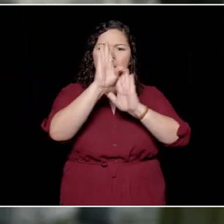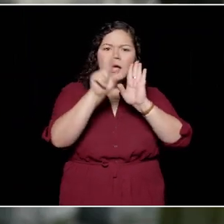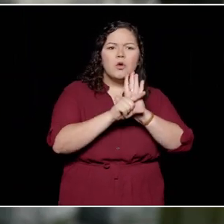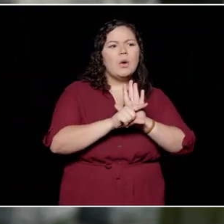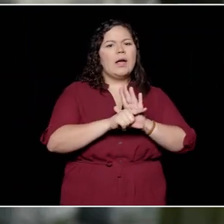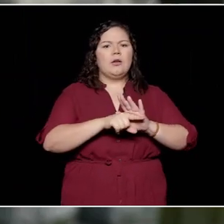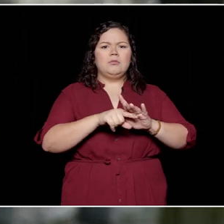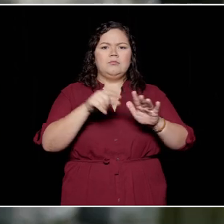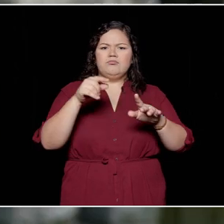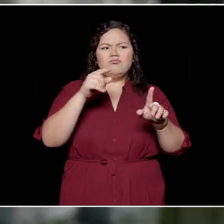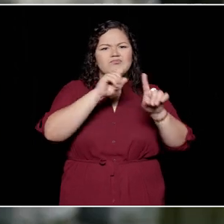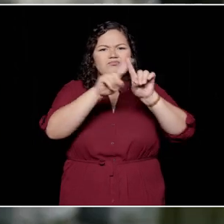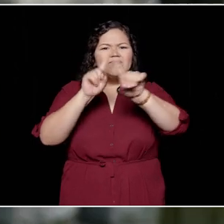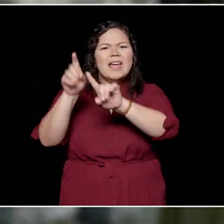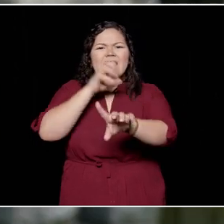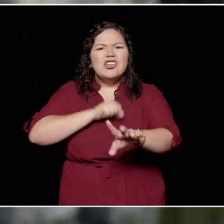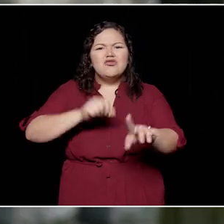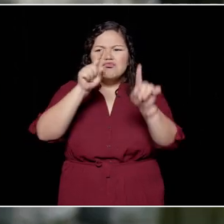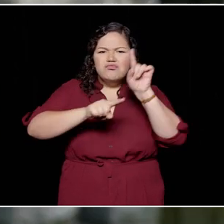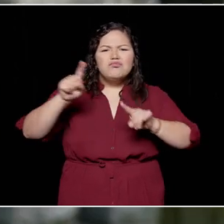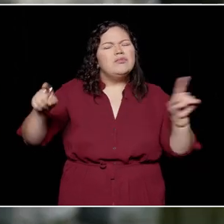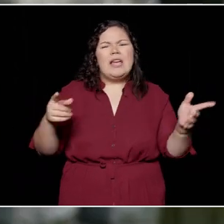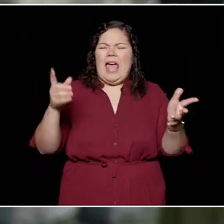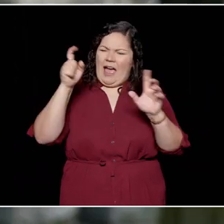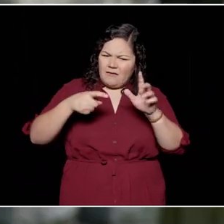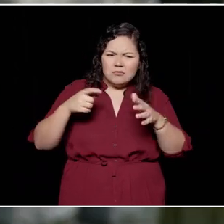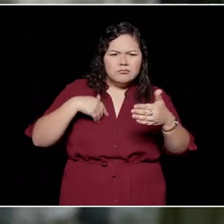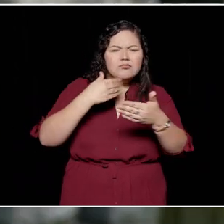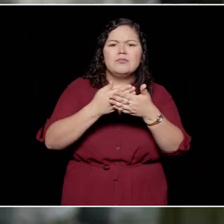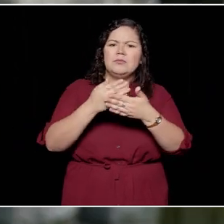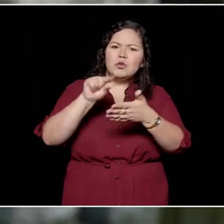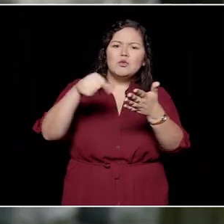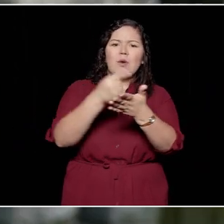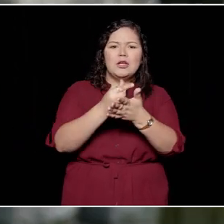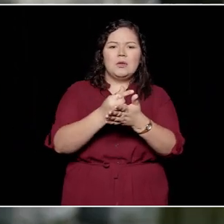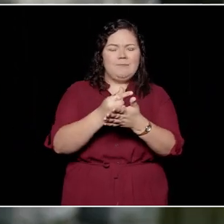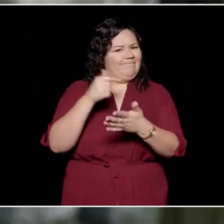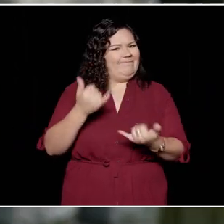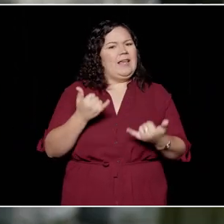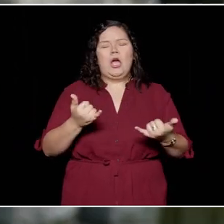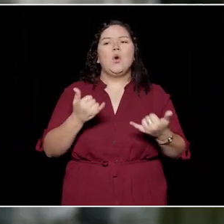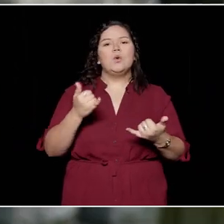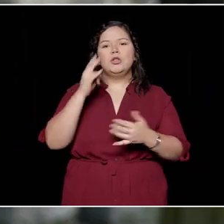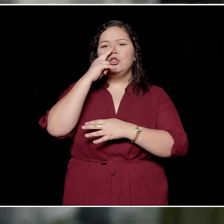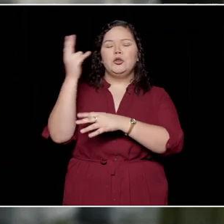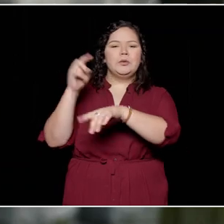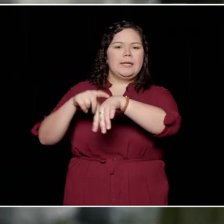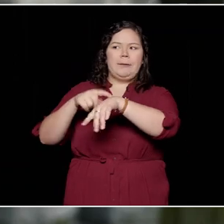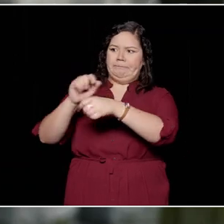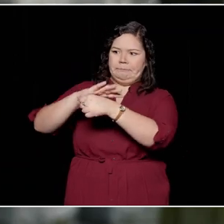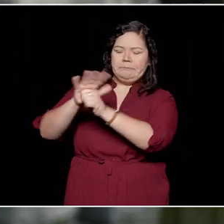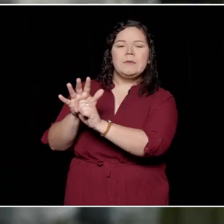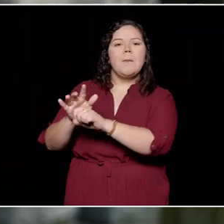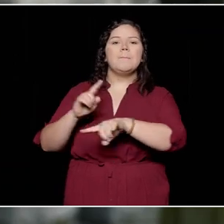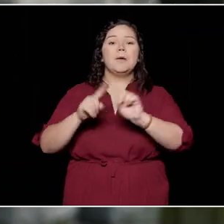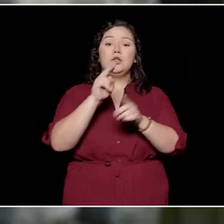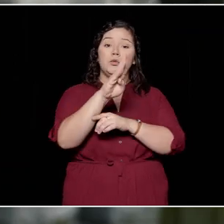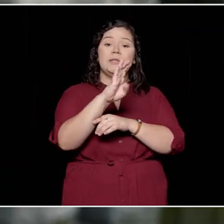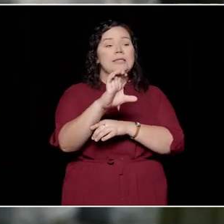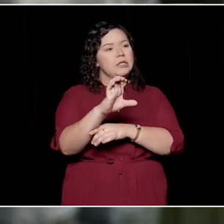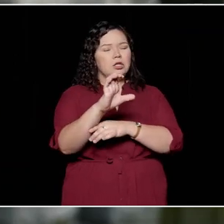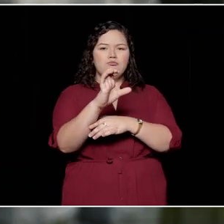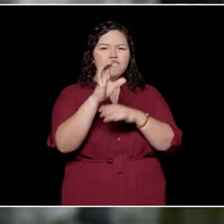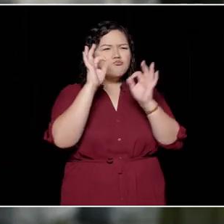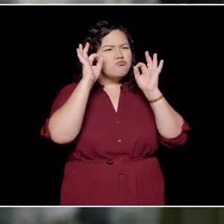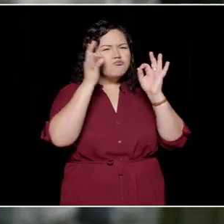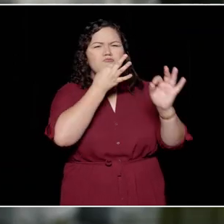all ages, to be crossing the finish line. It's an extraordinary time as we deal with COVID, and UBC has been doing a tremendous job leading